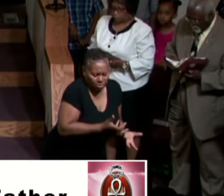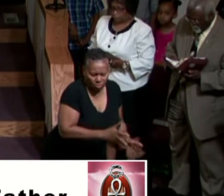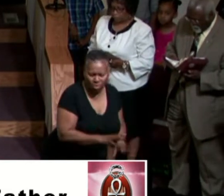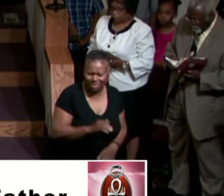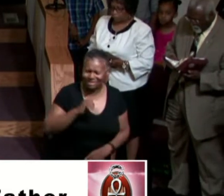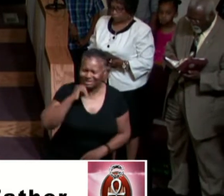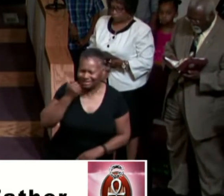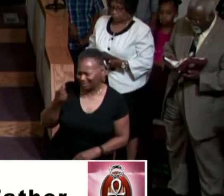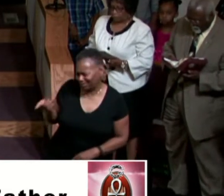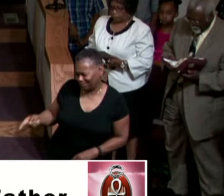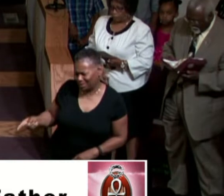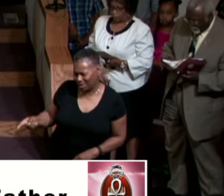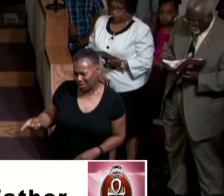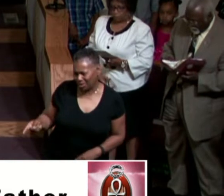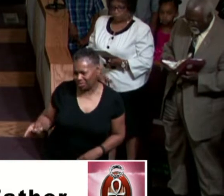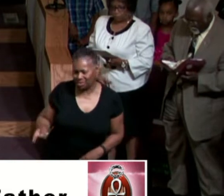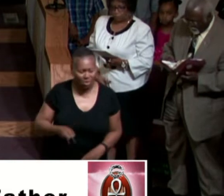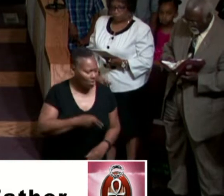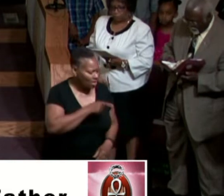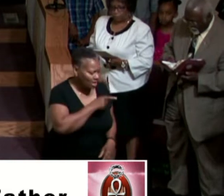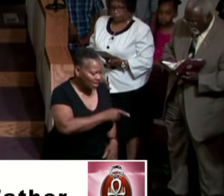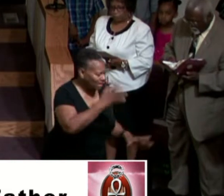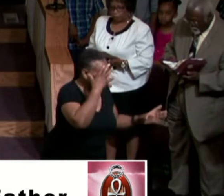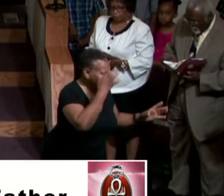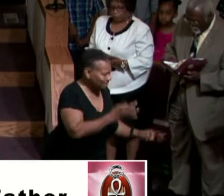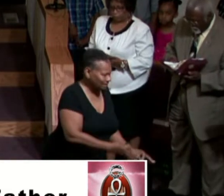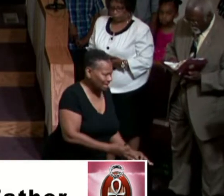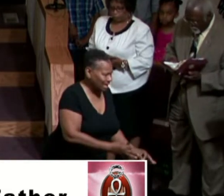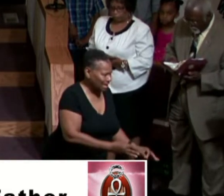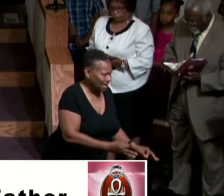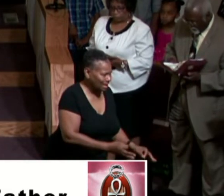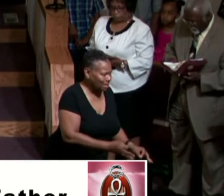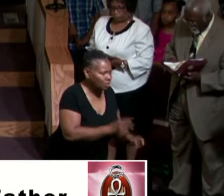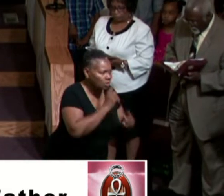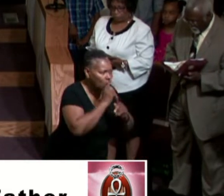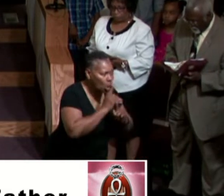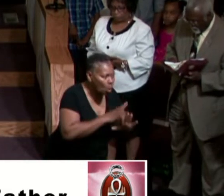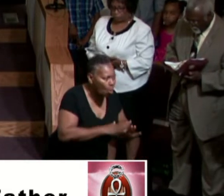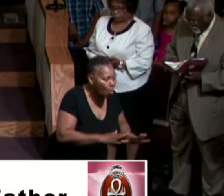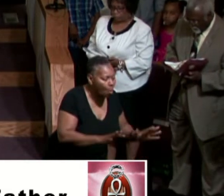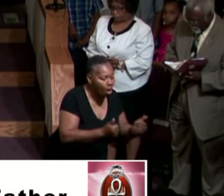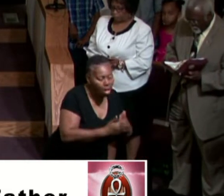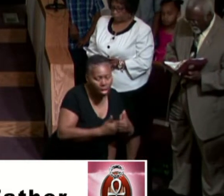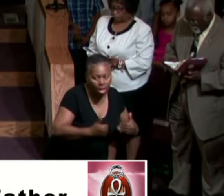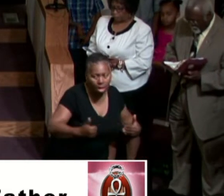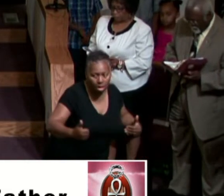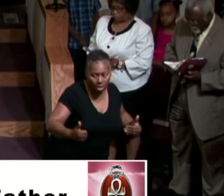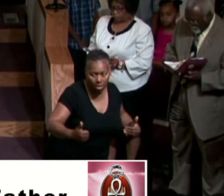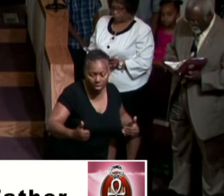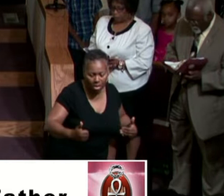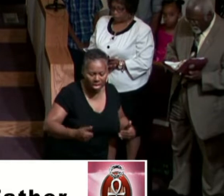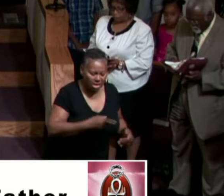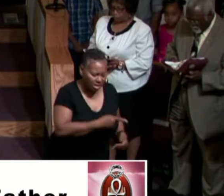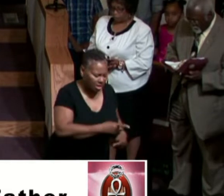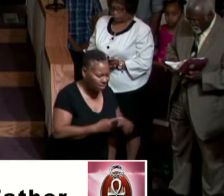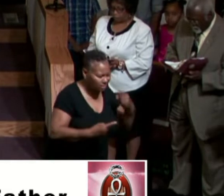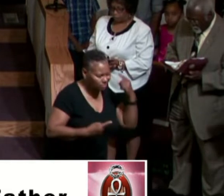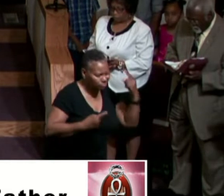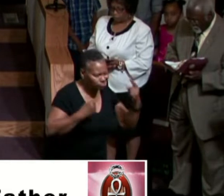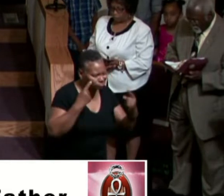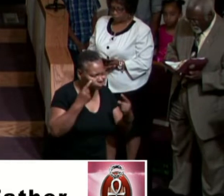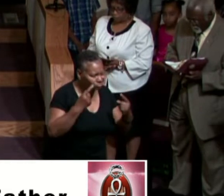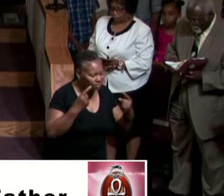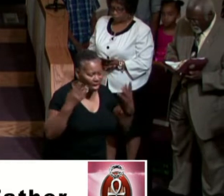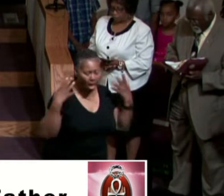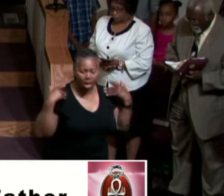publicly. So he decided to break the engagement quietly. As he was considering this, an